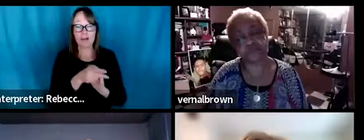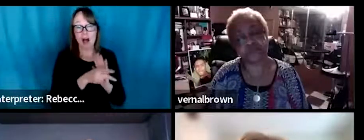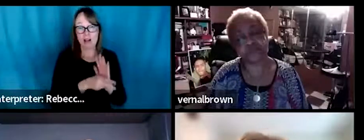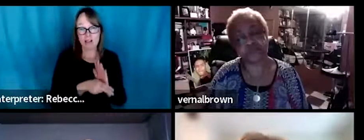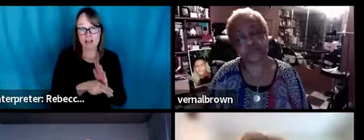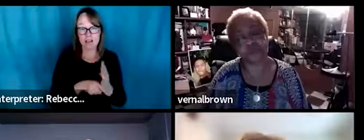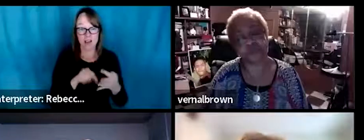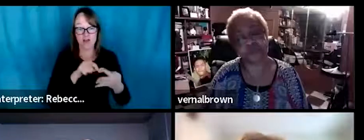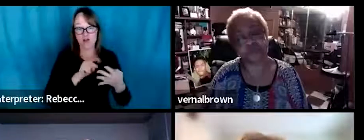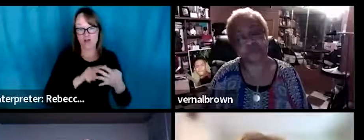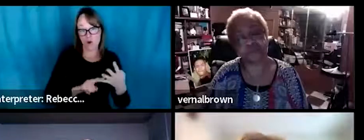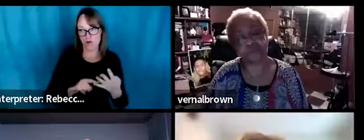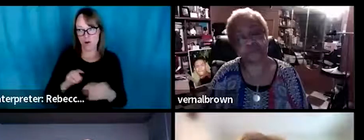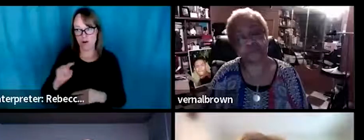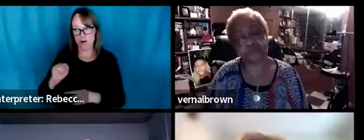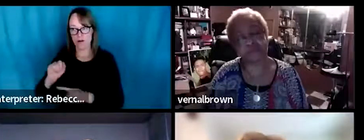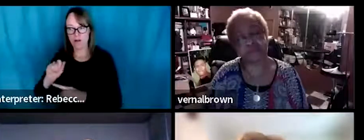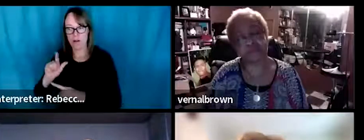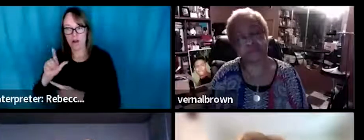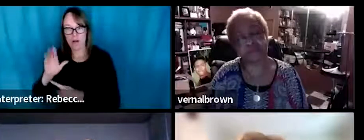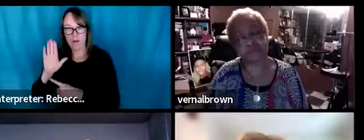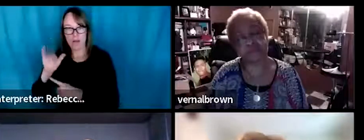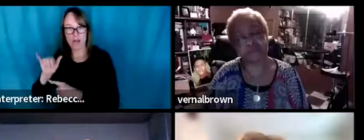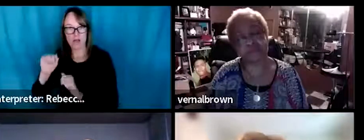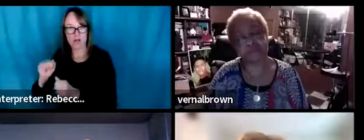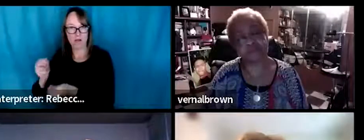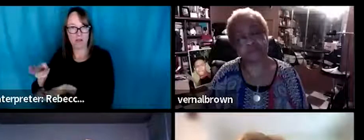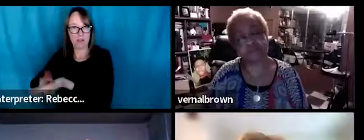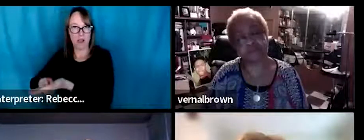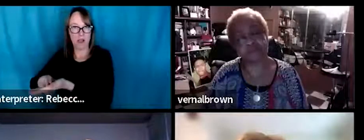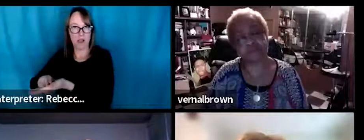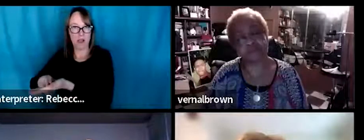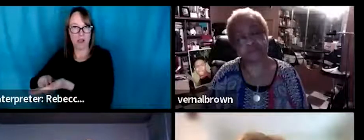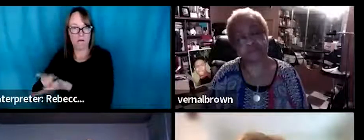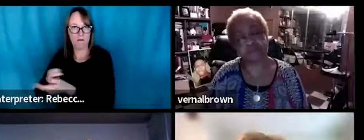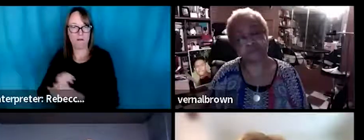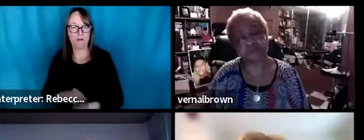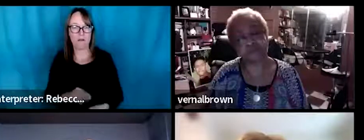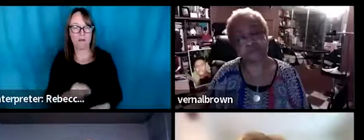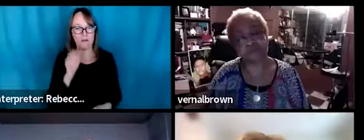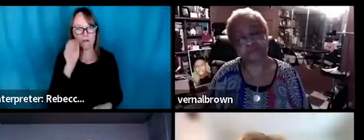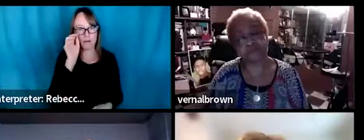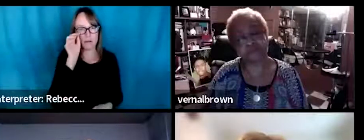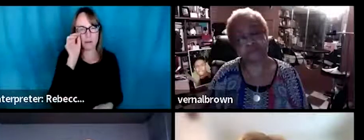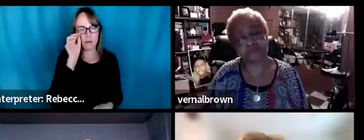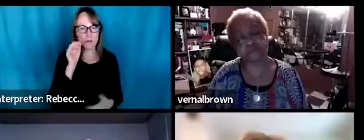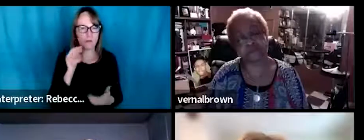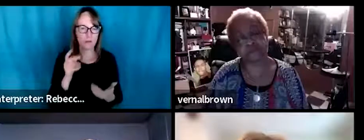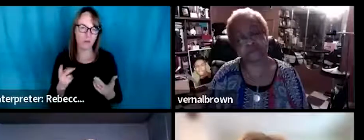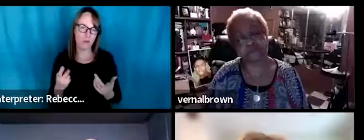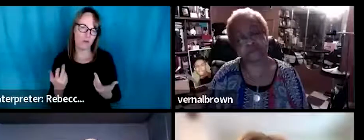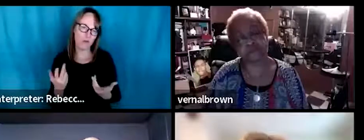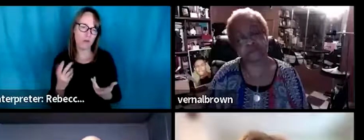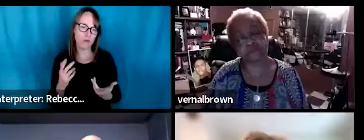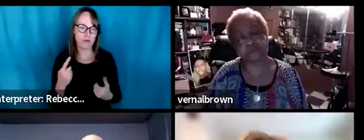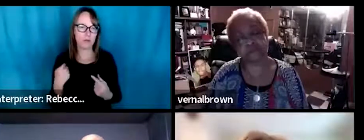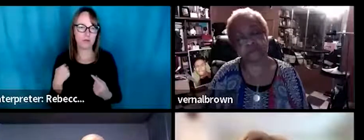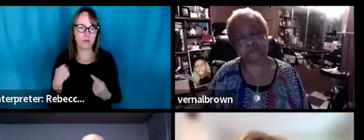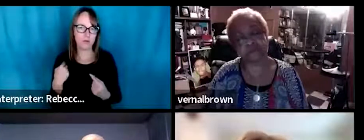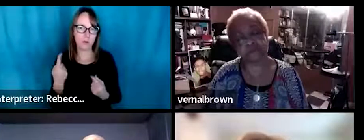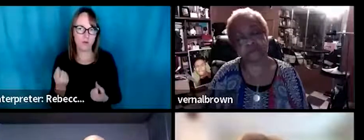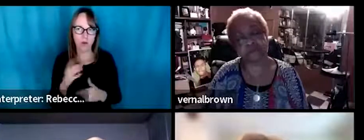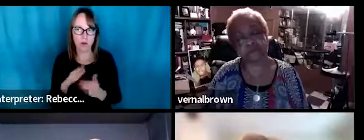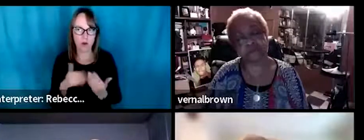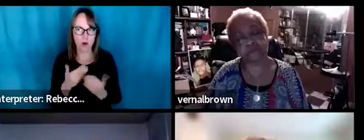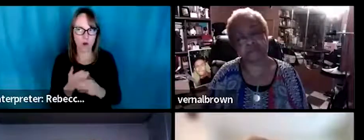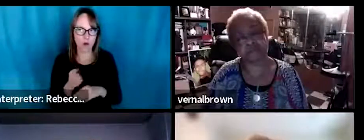just turns out that the sole source contracts in the last year and a half have all been over $200,000. It would have come to you anyway.